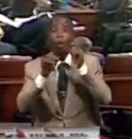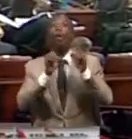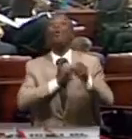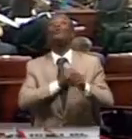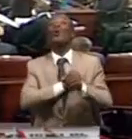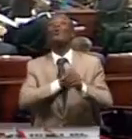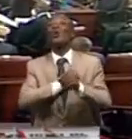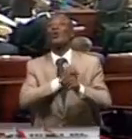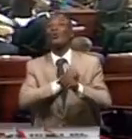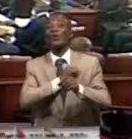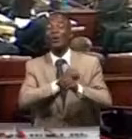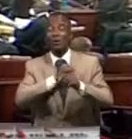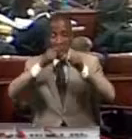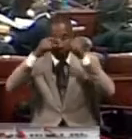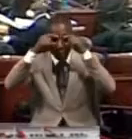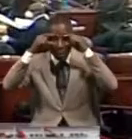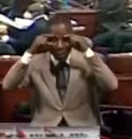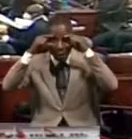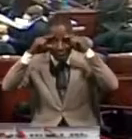Oh.